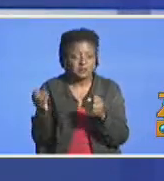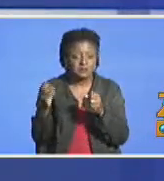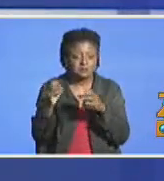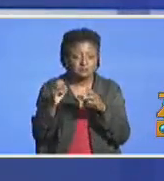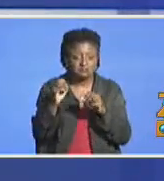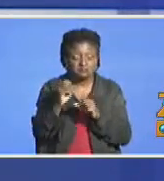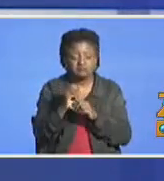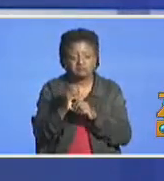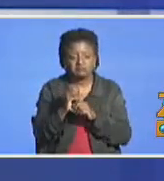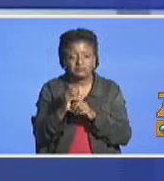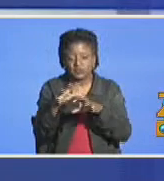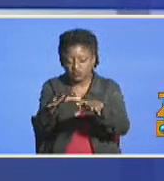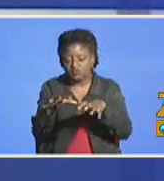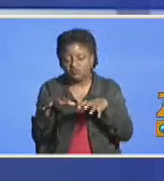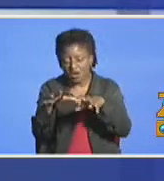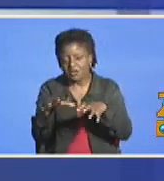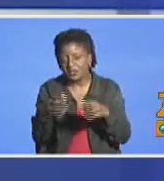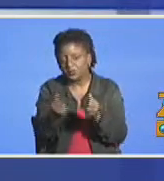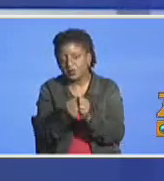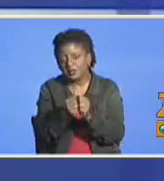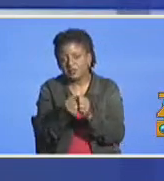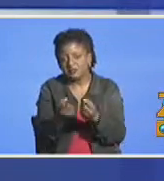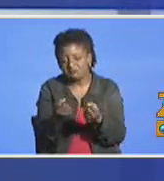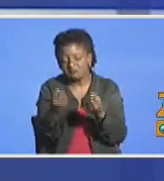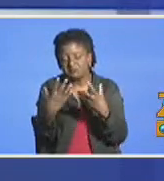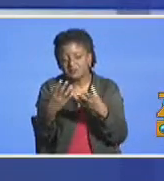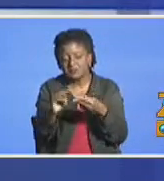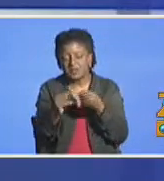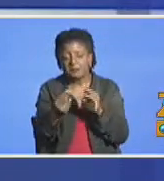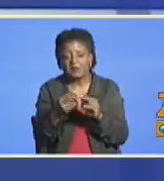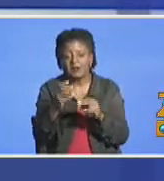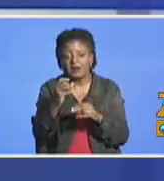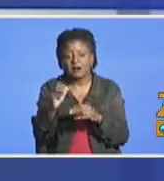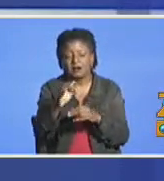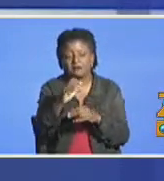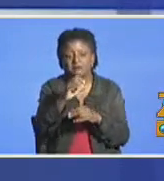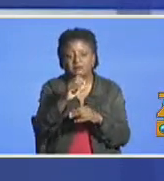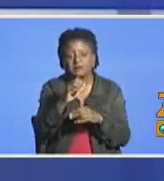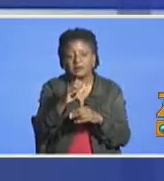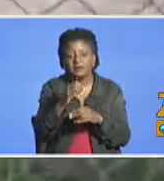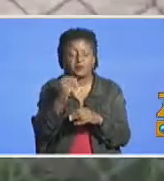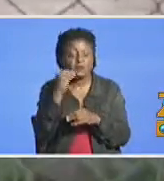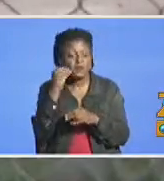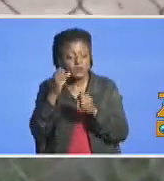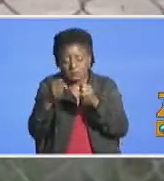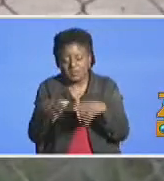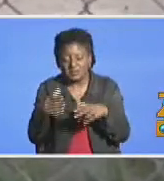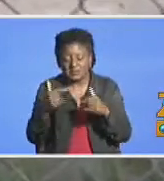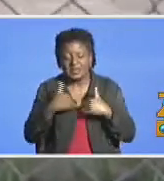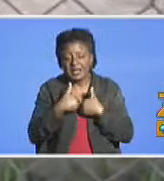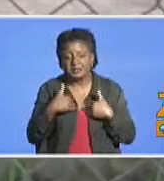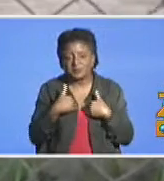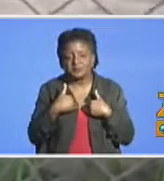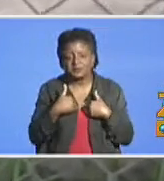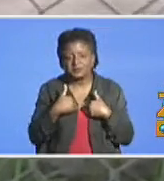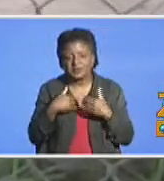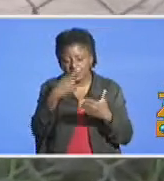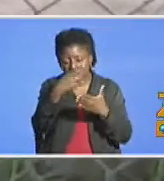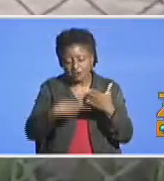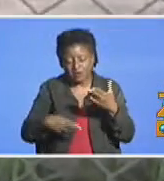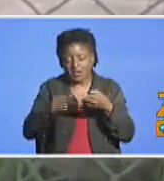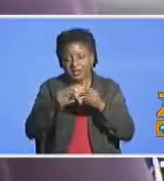a number of strays. Antoinette Smith has more on their appeal for help. with a record number of animals